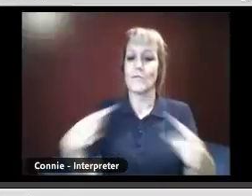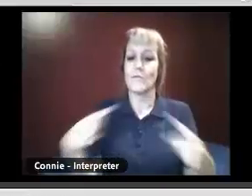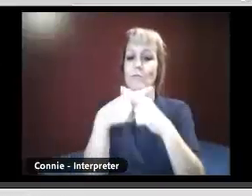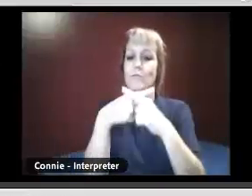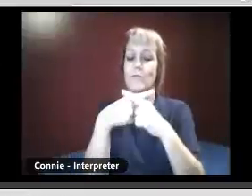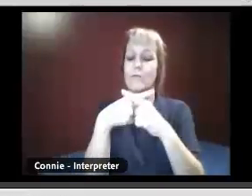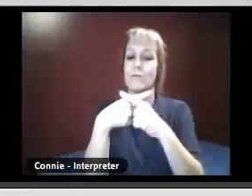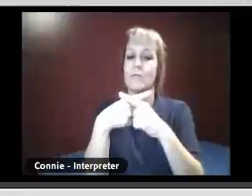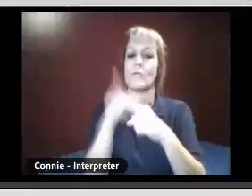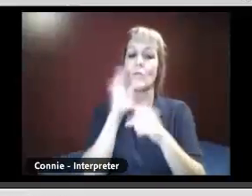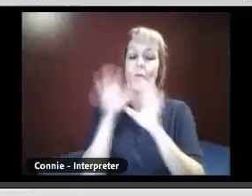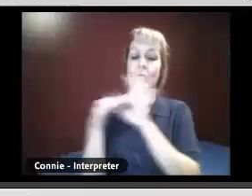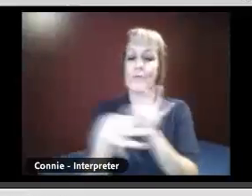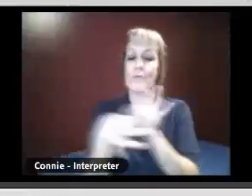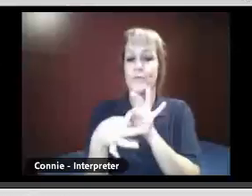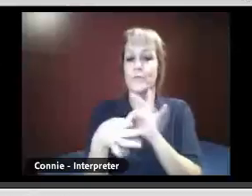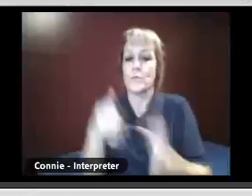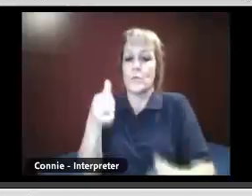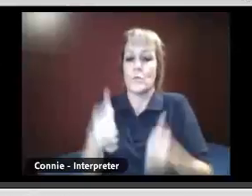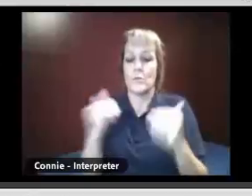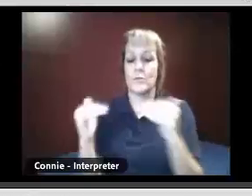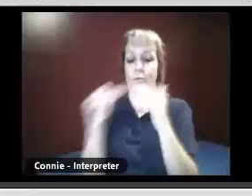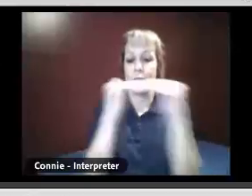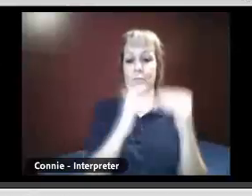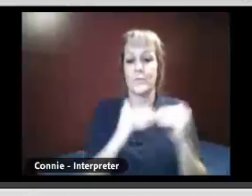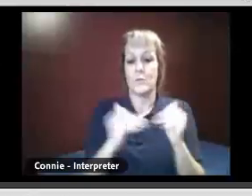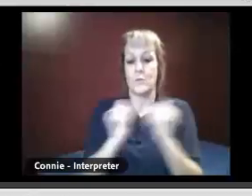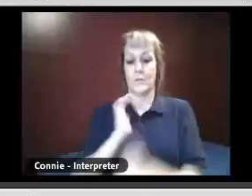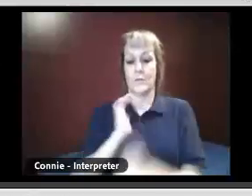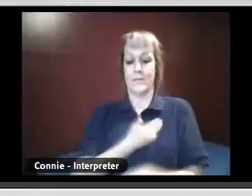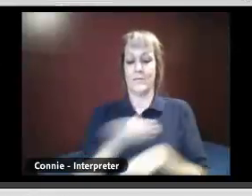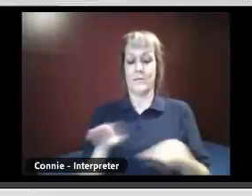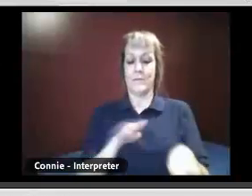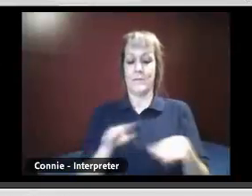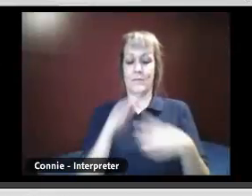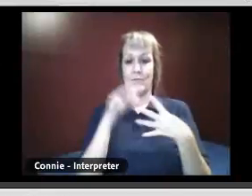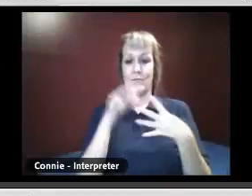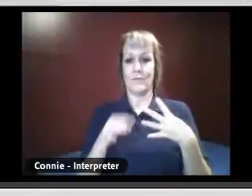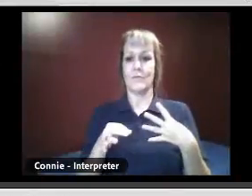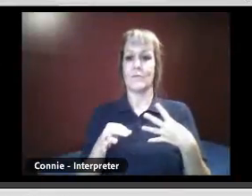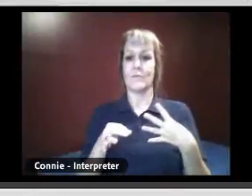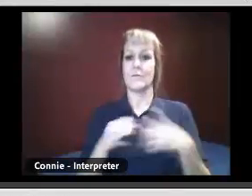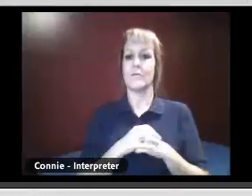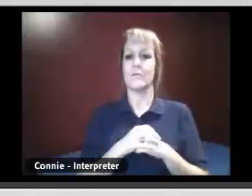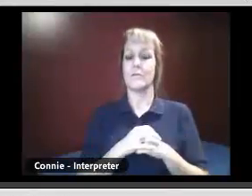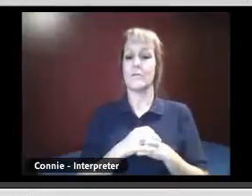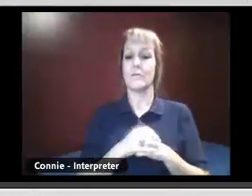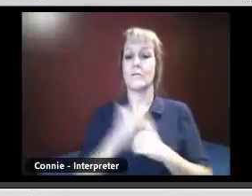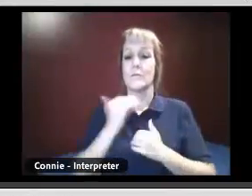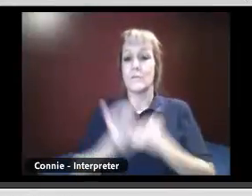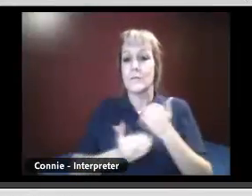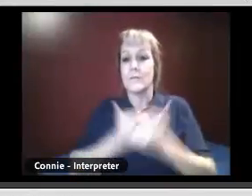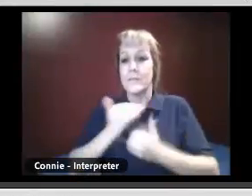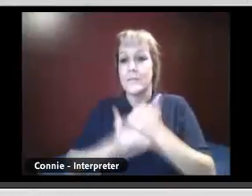we're going to tie in, which align with our behavior choices too. So the process